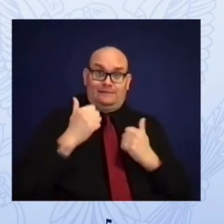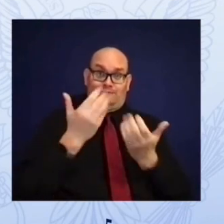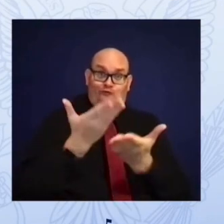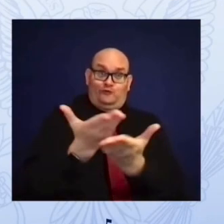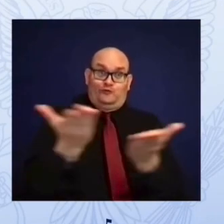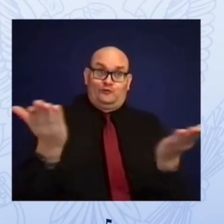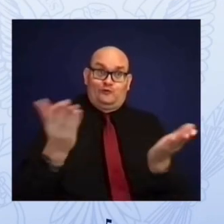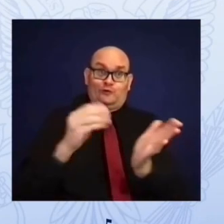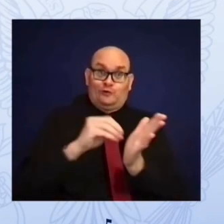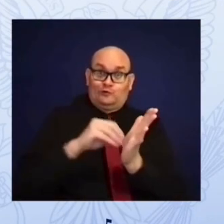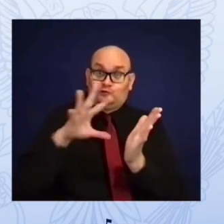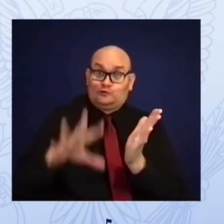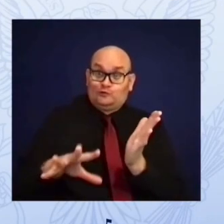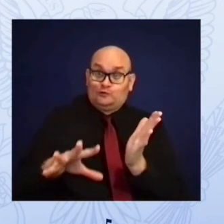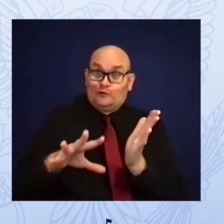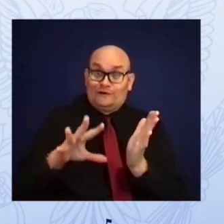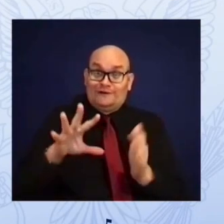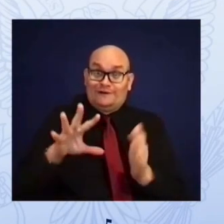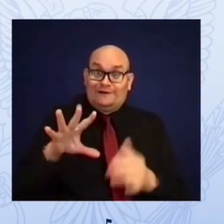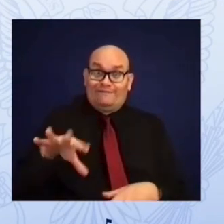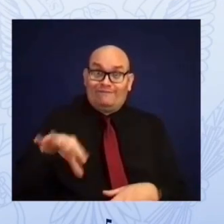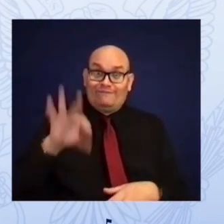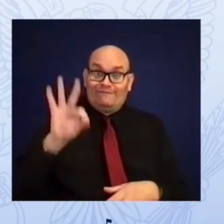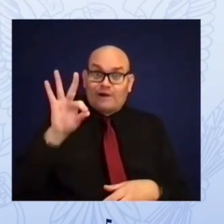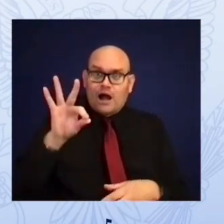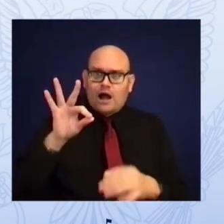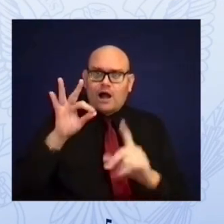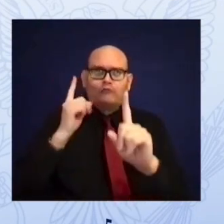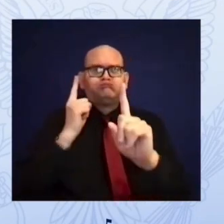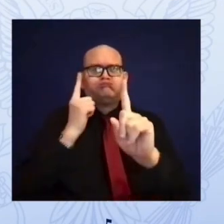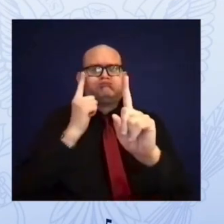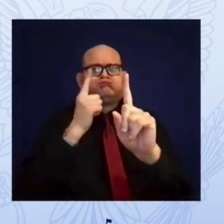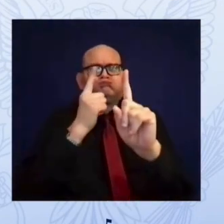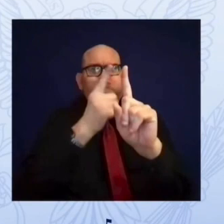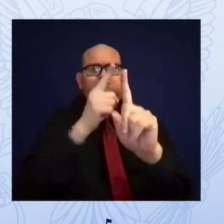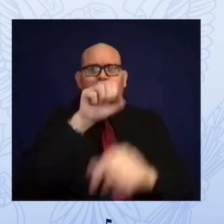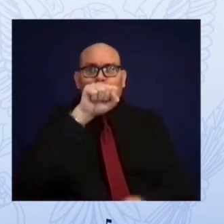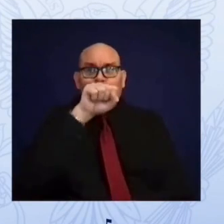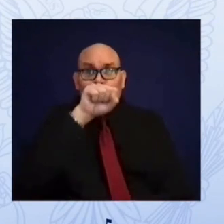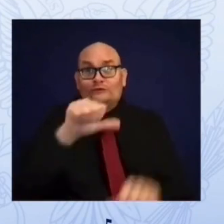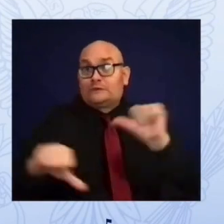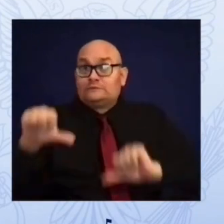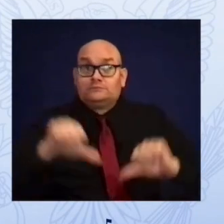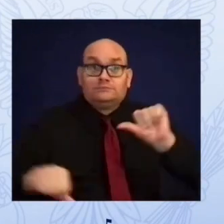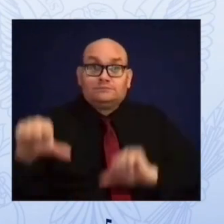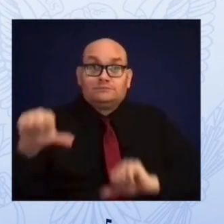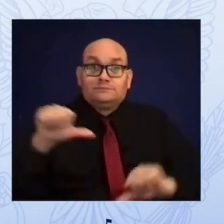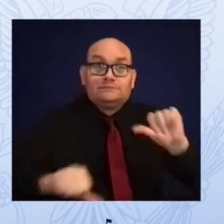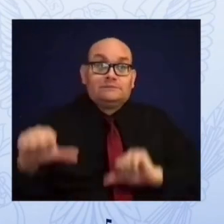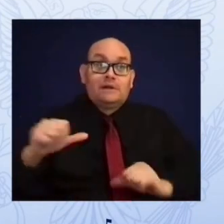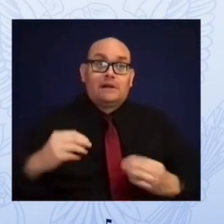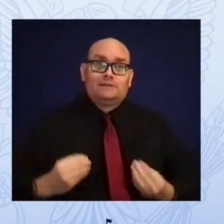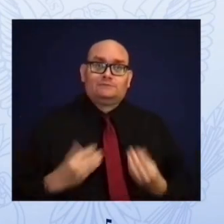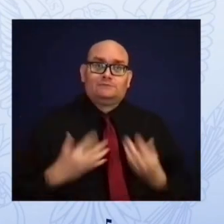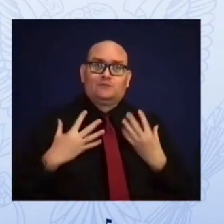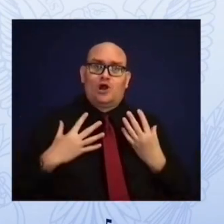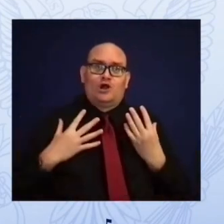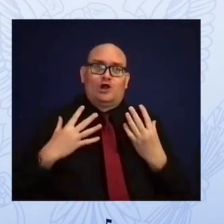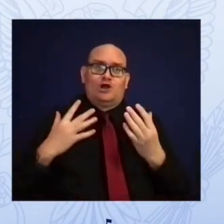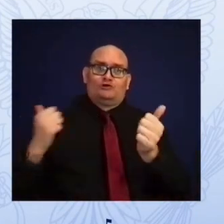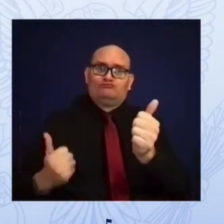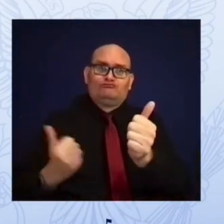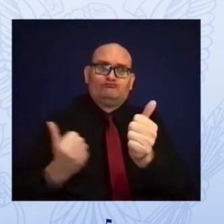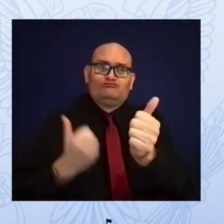loves. A young person who needs a job can find the support to search for one.